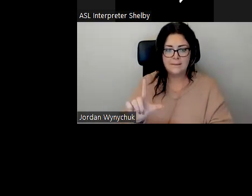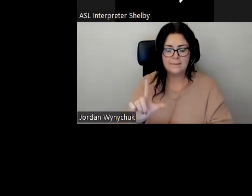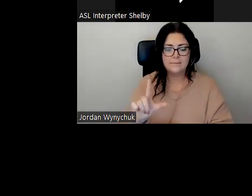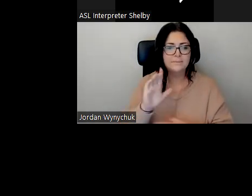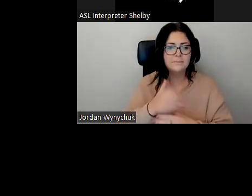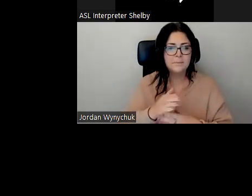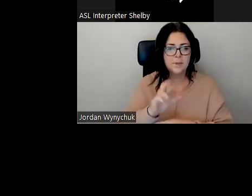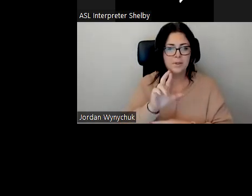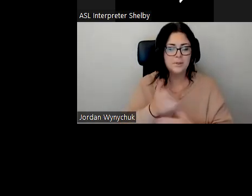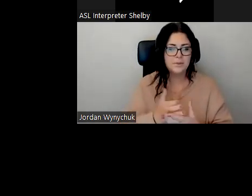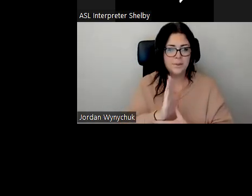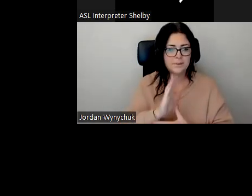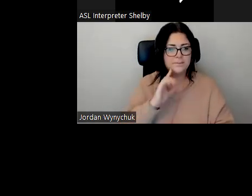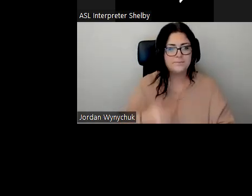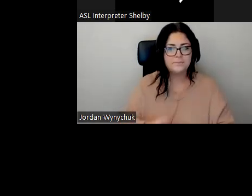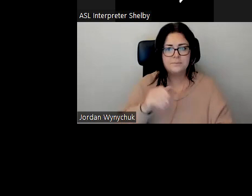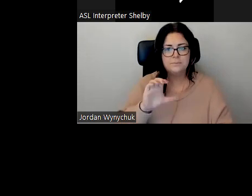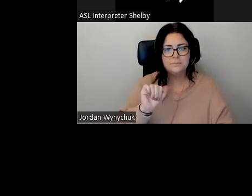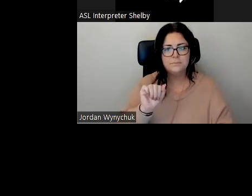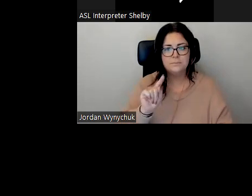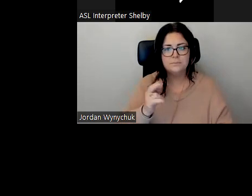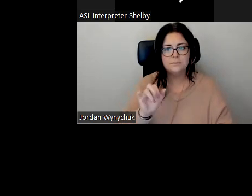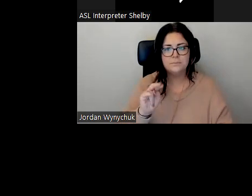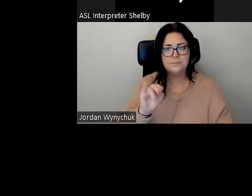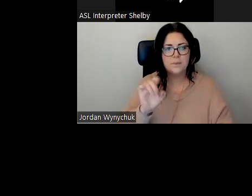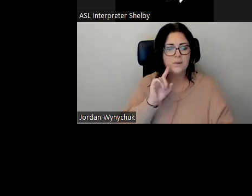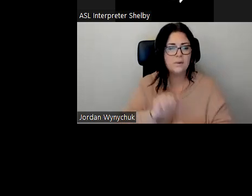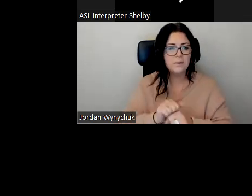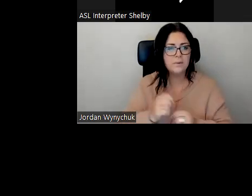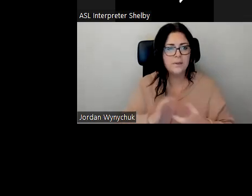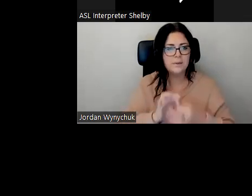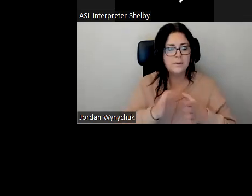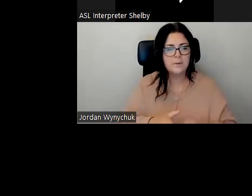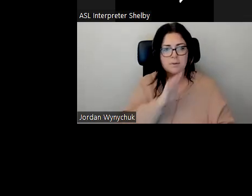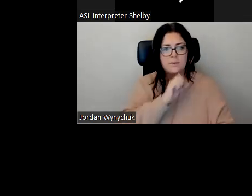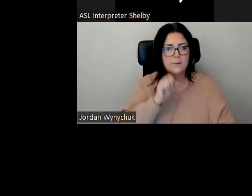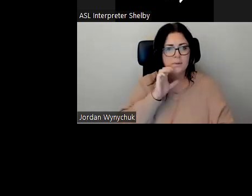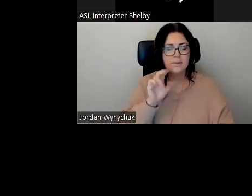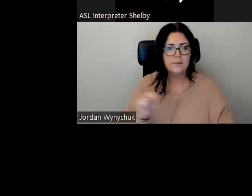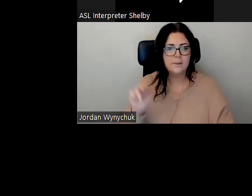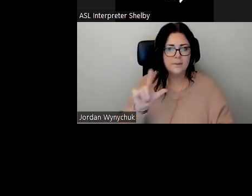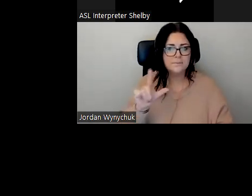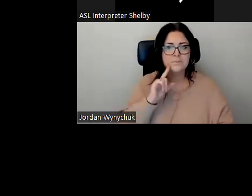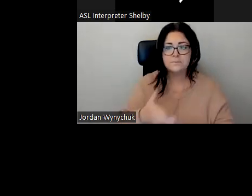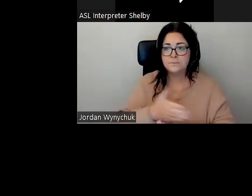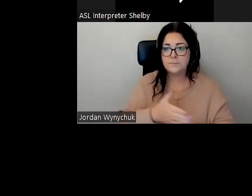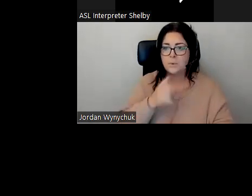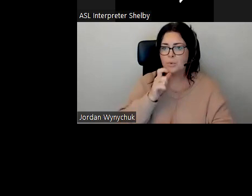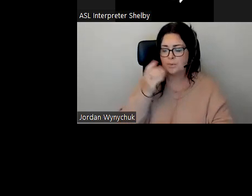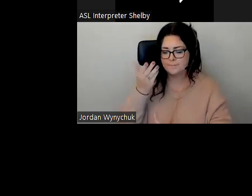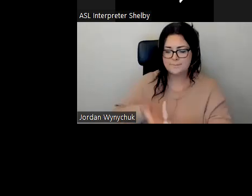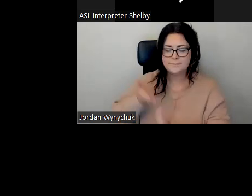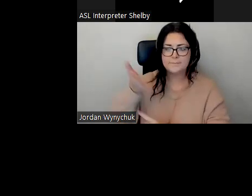the Community Relations and Engagement Coordinator here at Seniors NL. And before I go ahead and introduce our guest speaker,